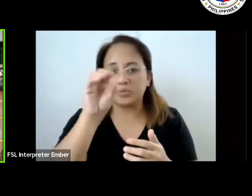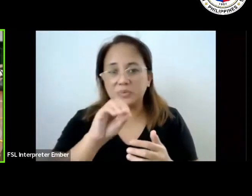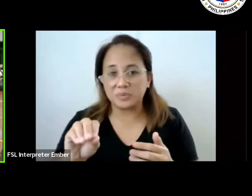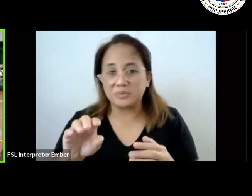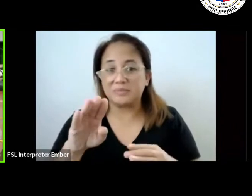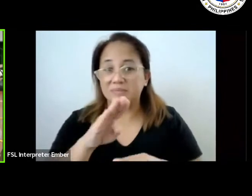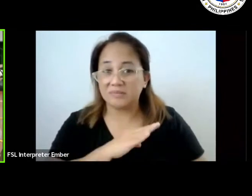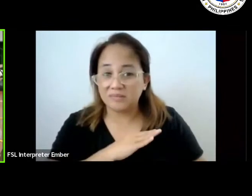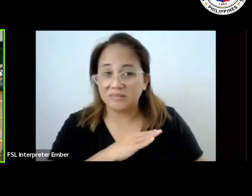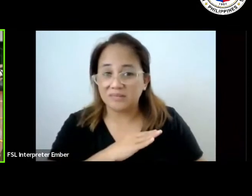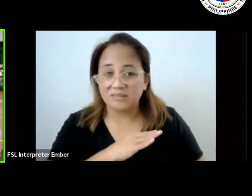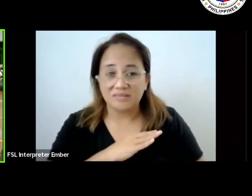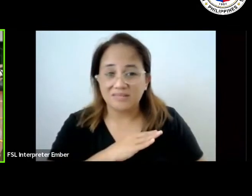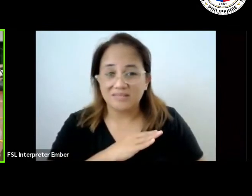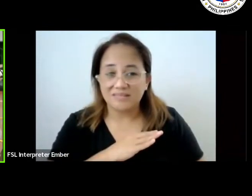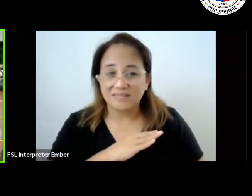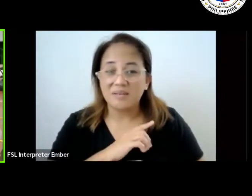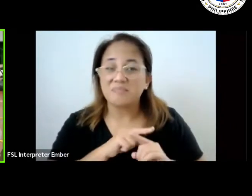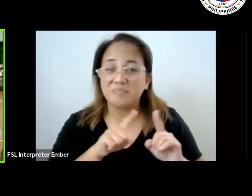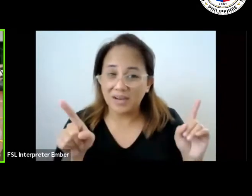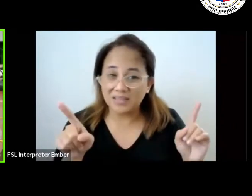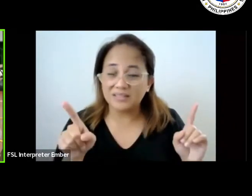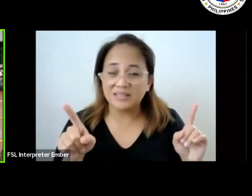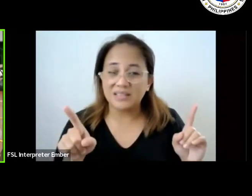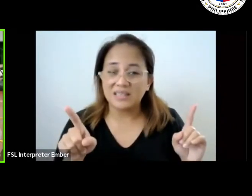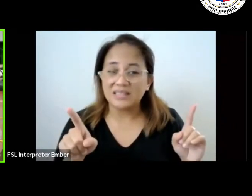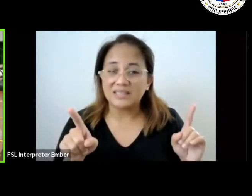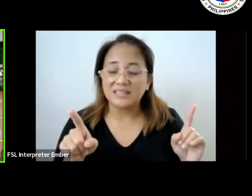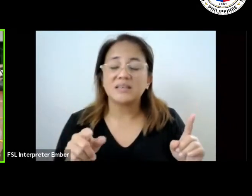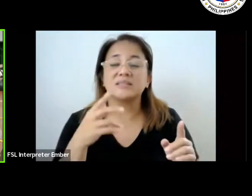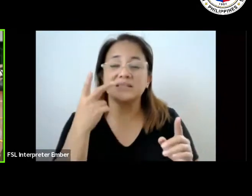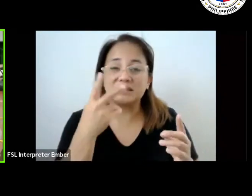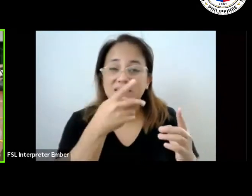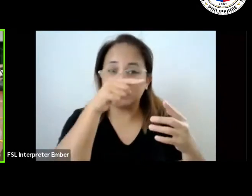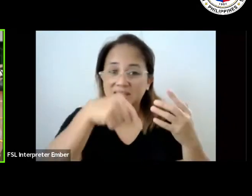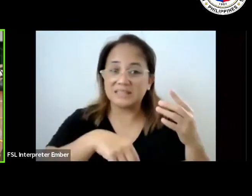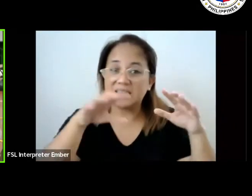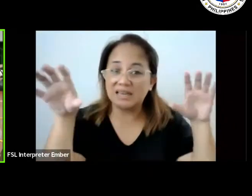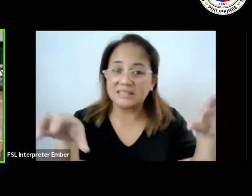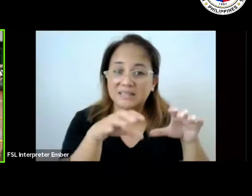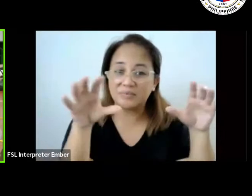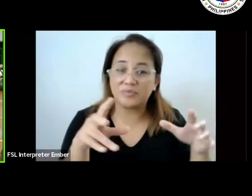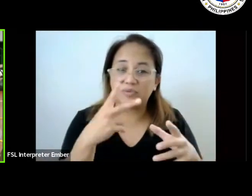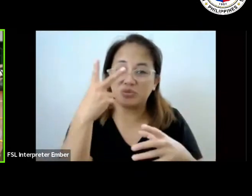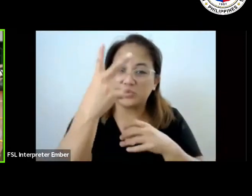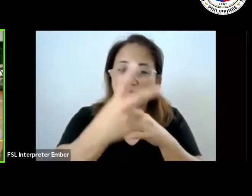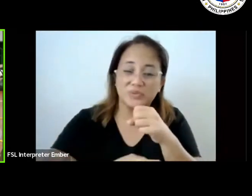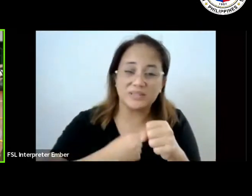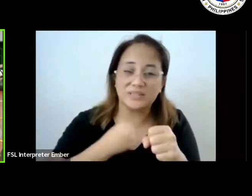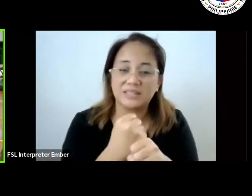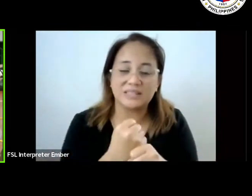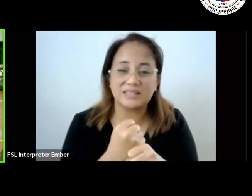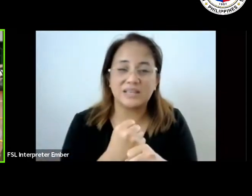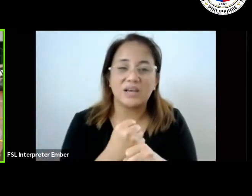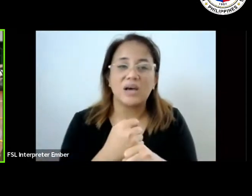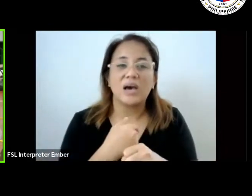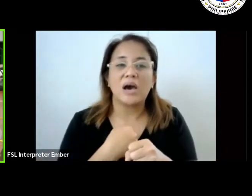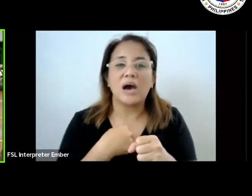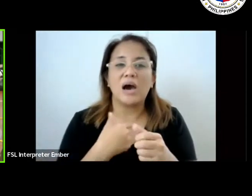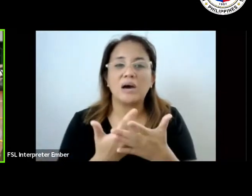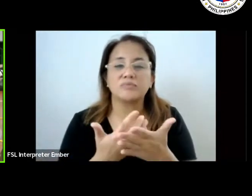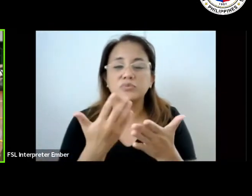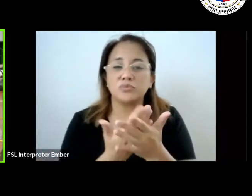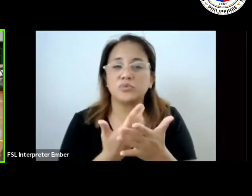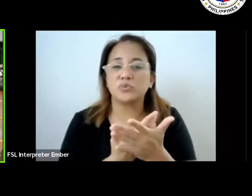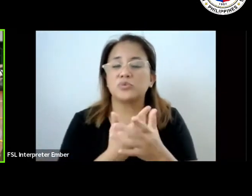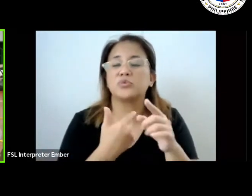satisfactorily. However, it cannot be denied that these activities in the last 2 years are milestones in DepEd as